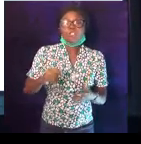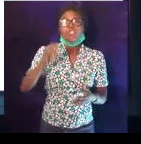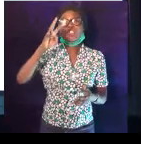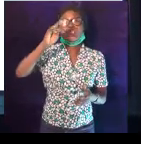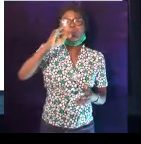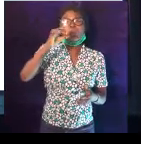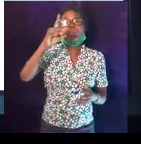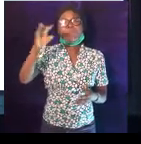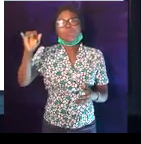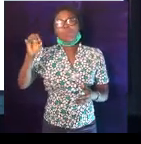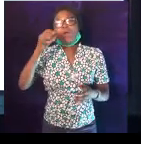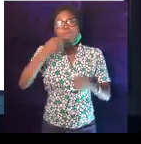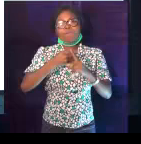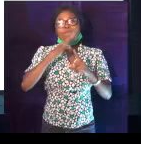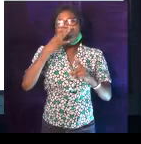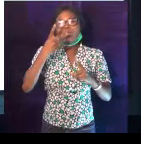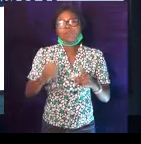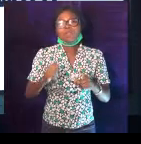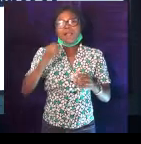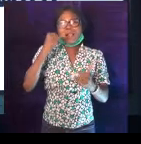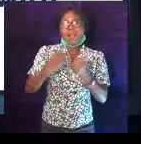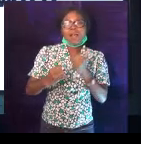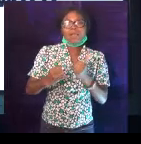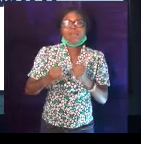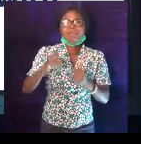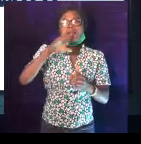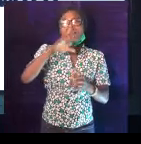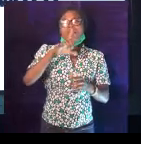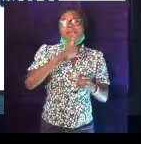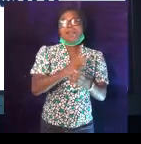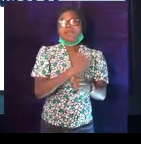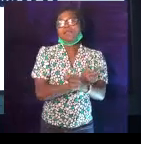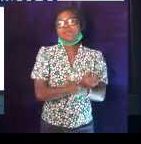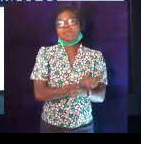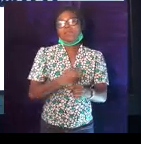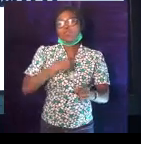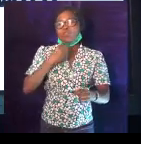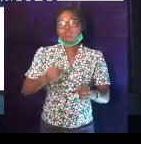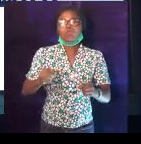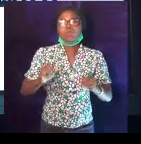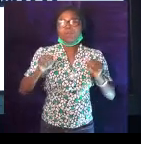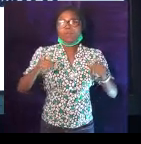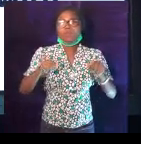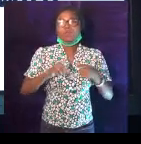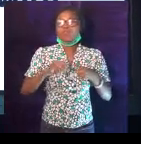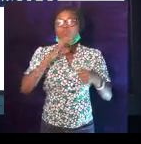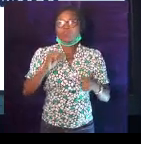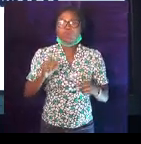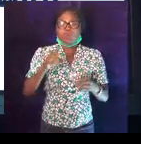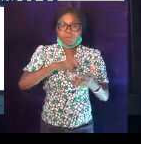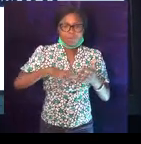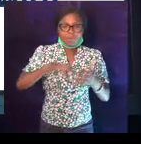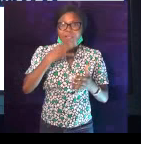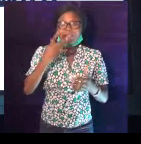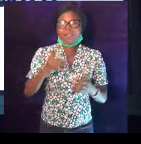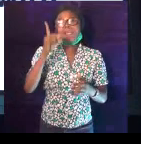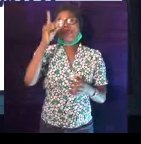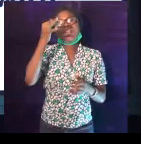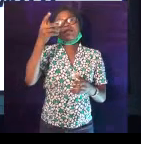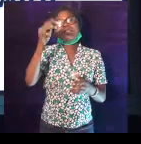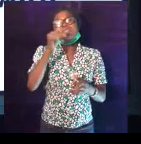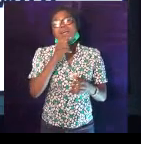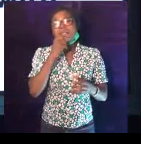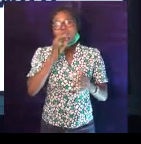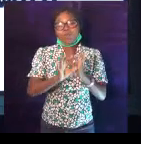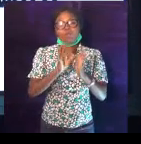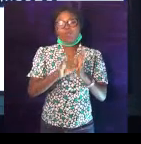work on mode from the last lesson to this one. We should also be able to find the median of data with even or